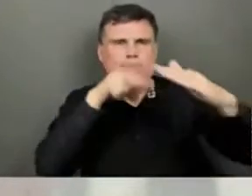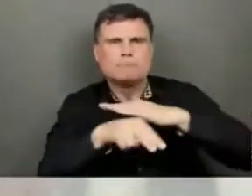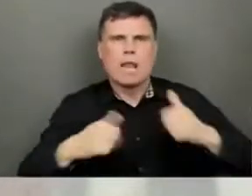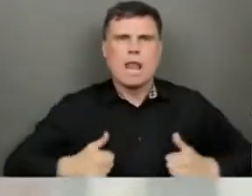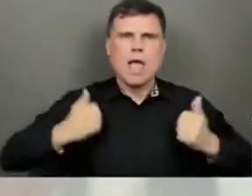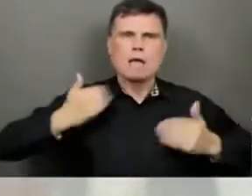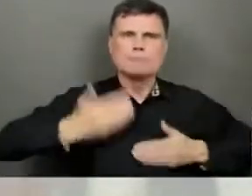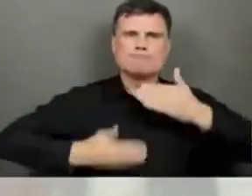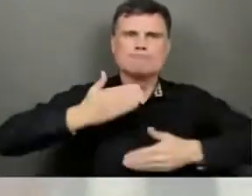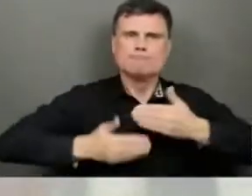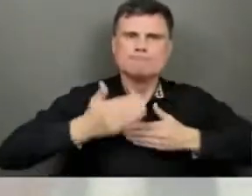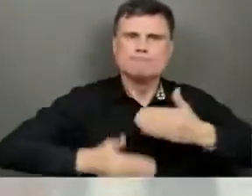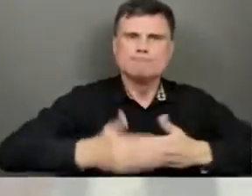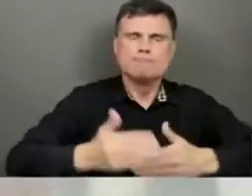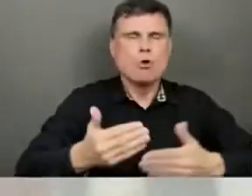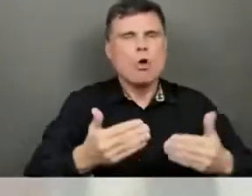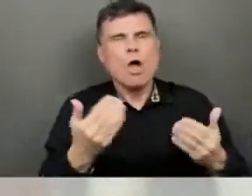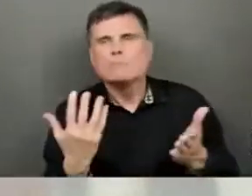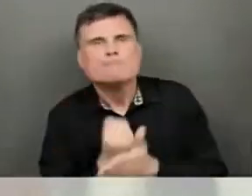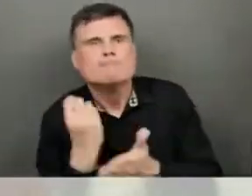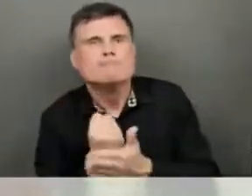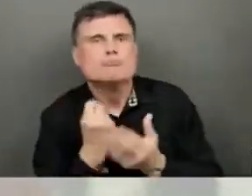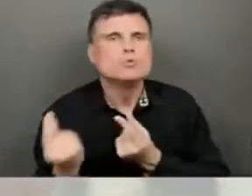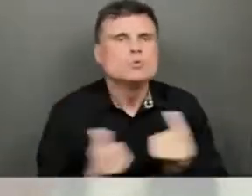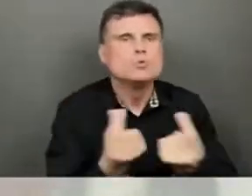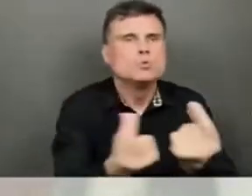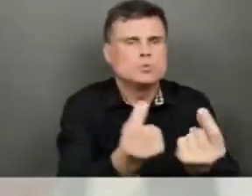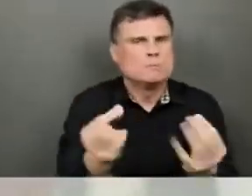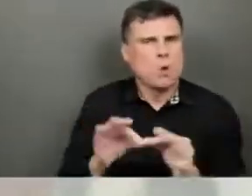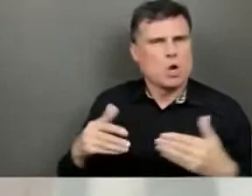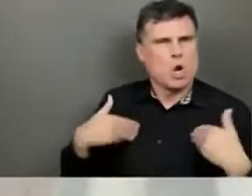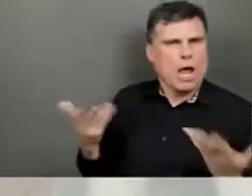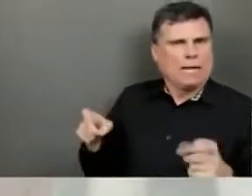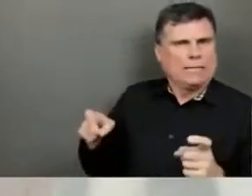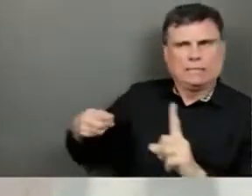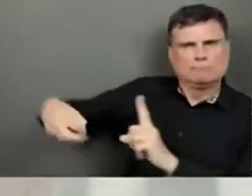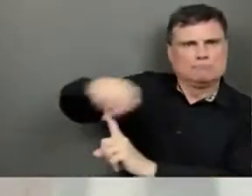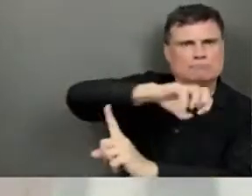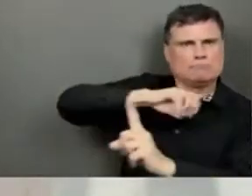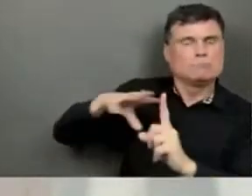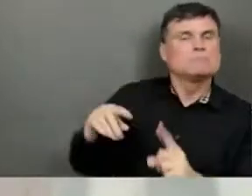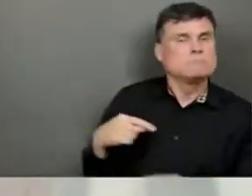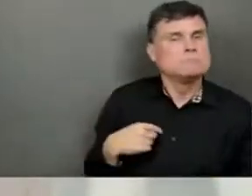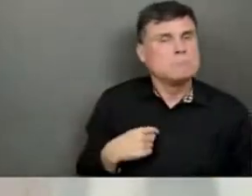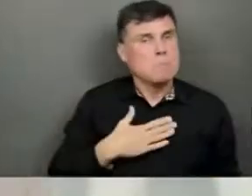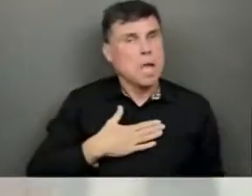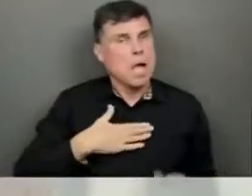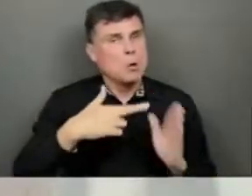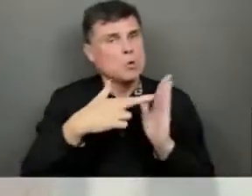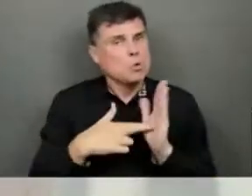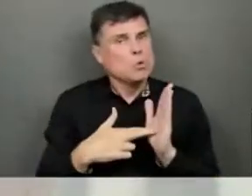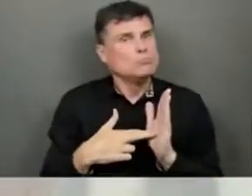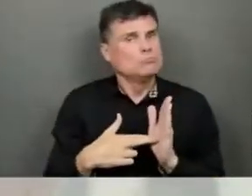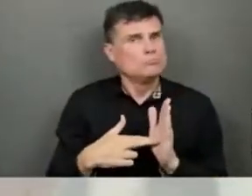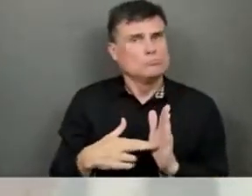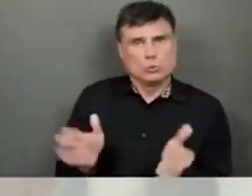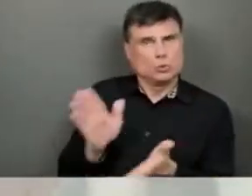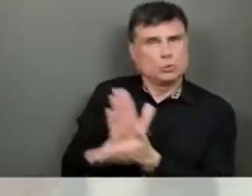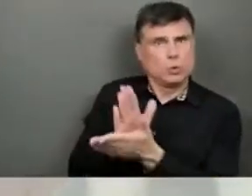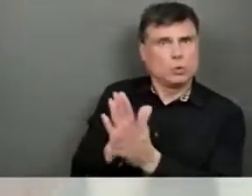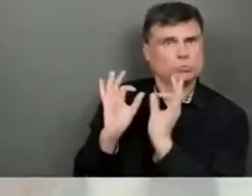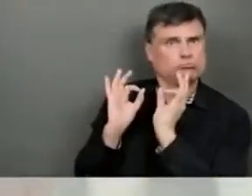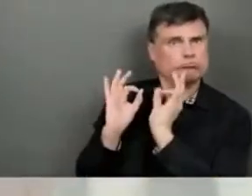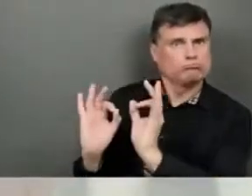measures that we had in place in schools. And again, I give credit to our committee, but